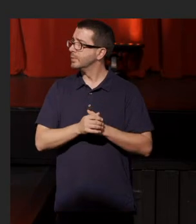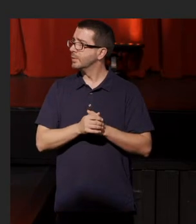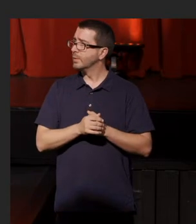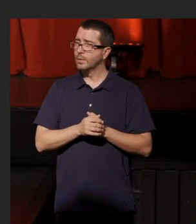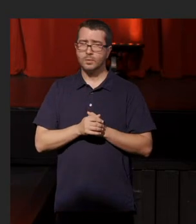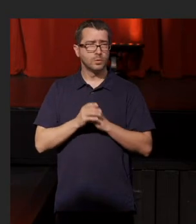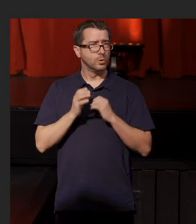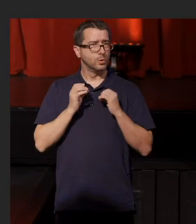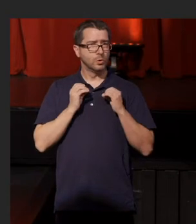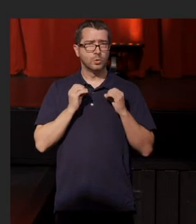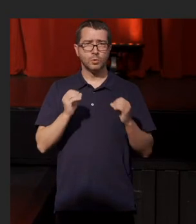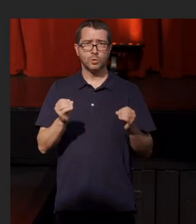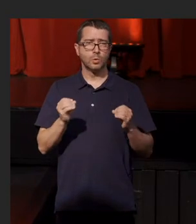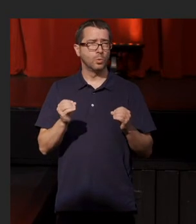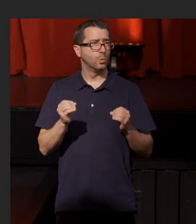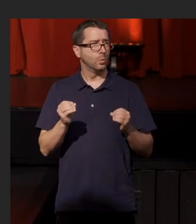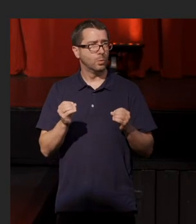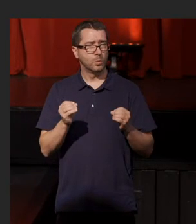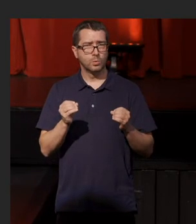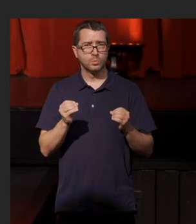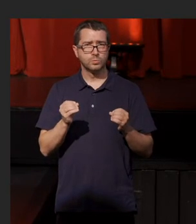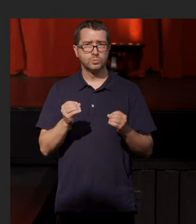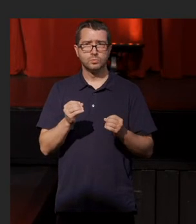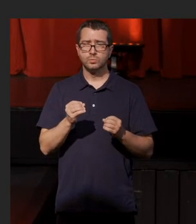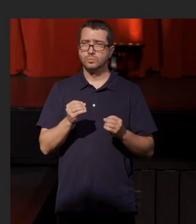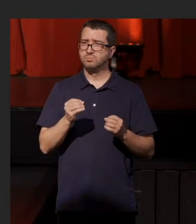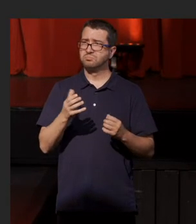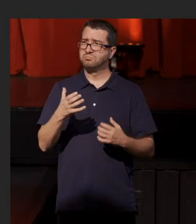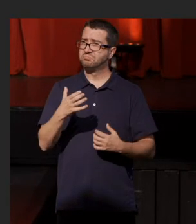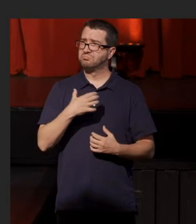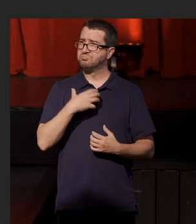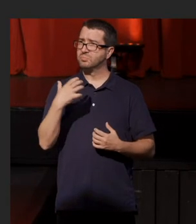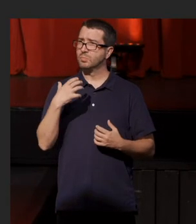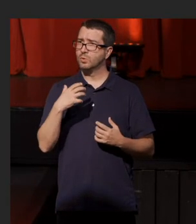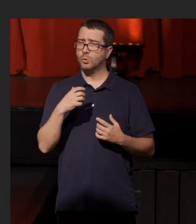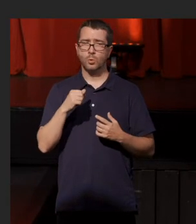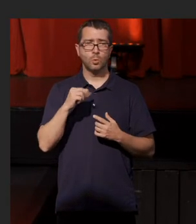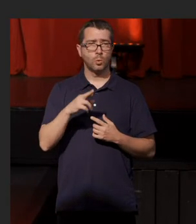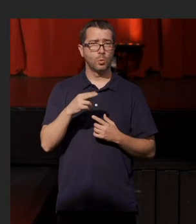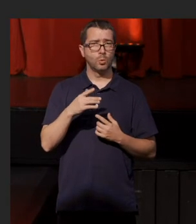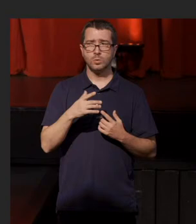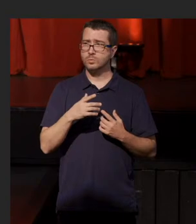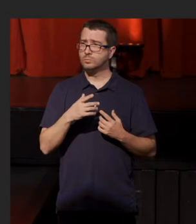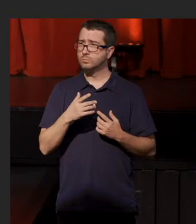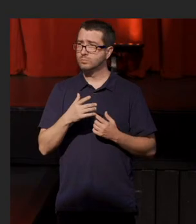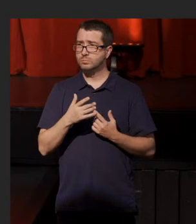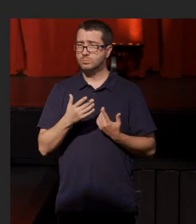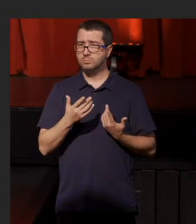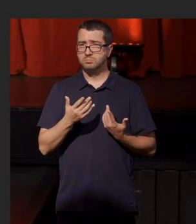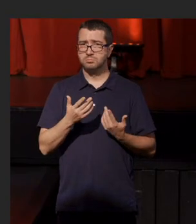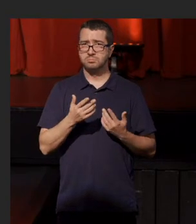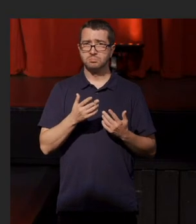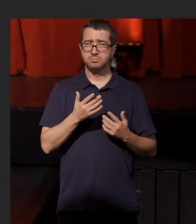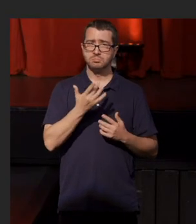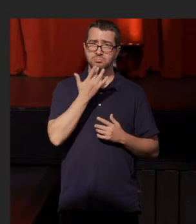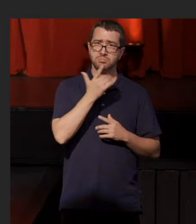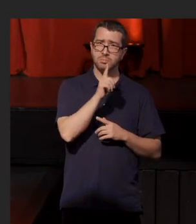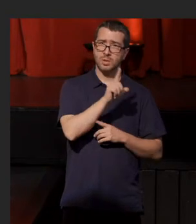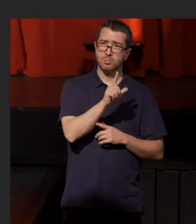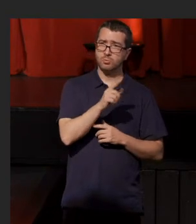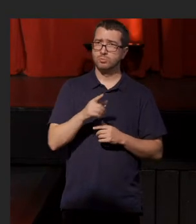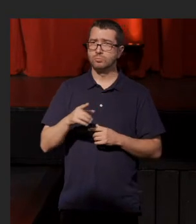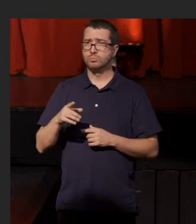rancor, without particularly being very partisan, right, George? He always put the